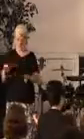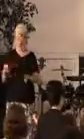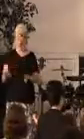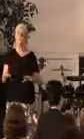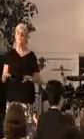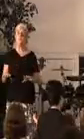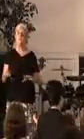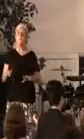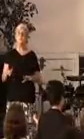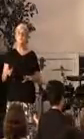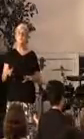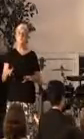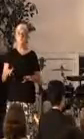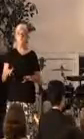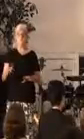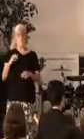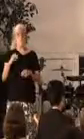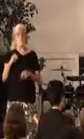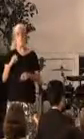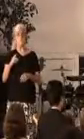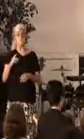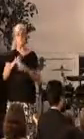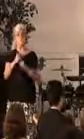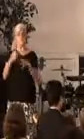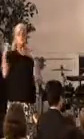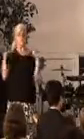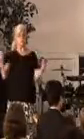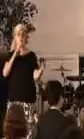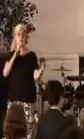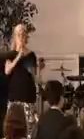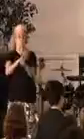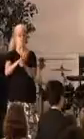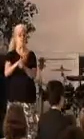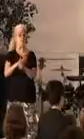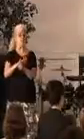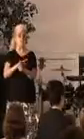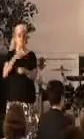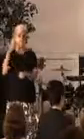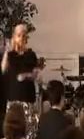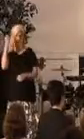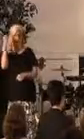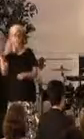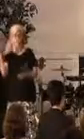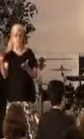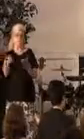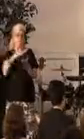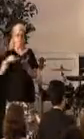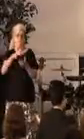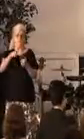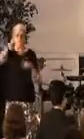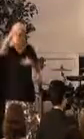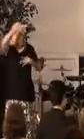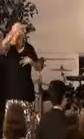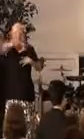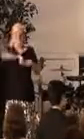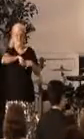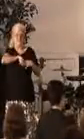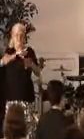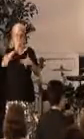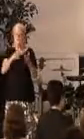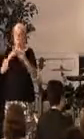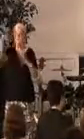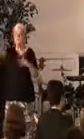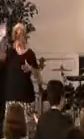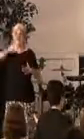a powerful commitment, that we might understand that when the Holy Spirit resides within us, all of that character of God becomes